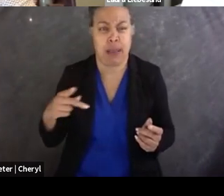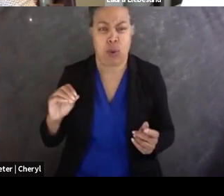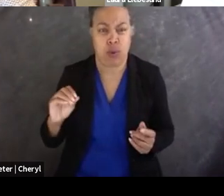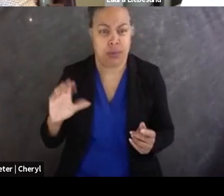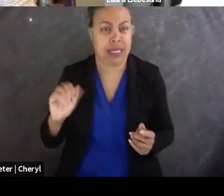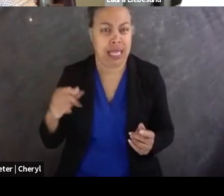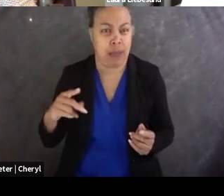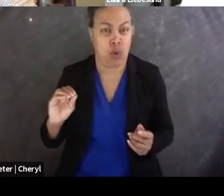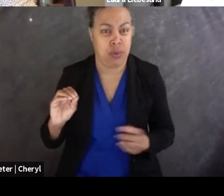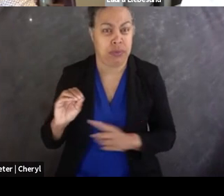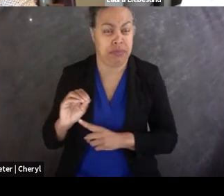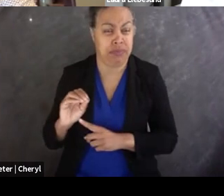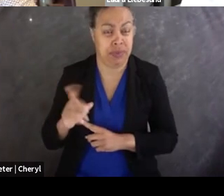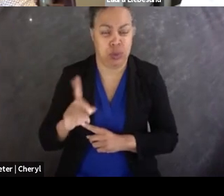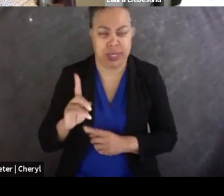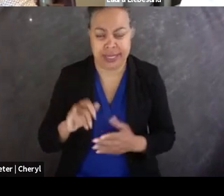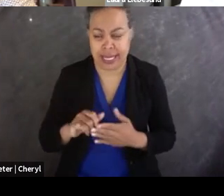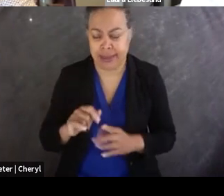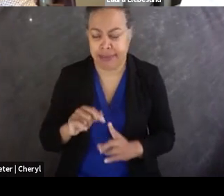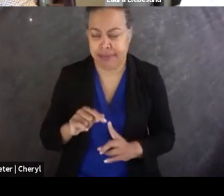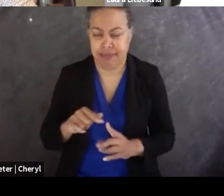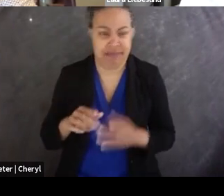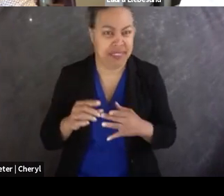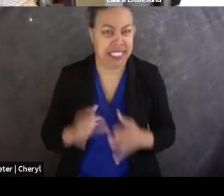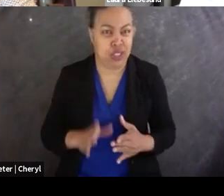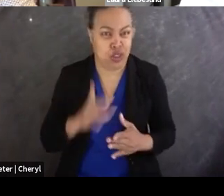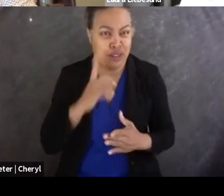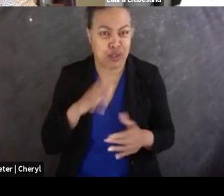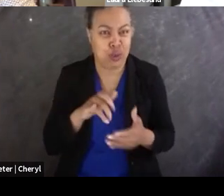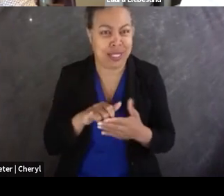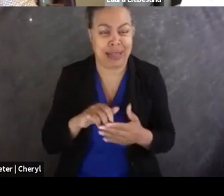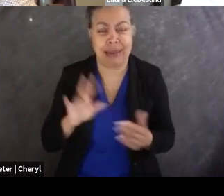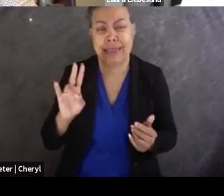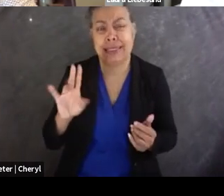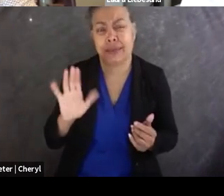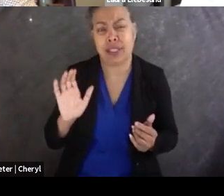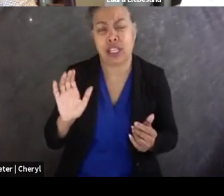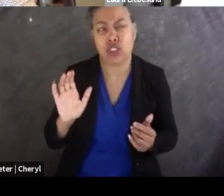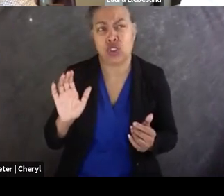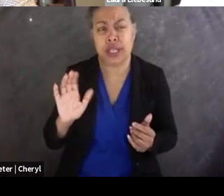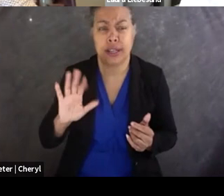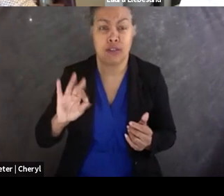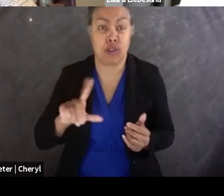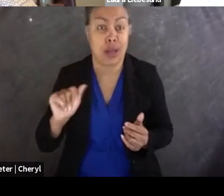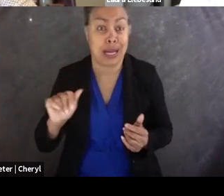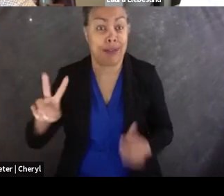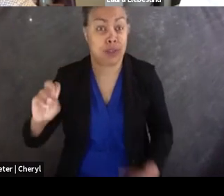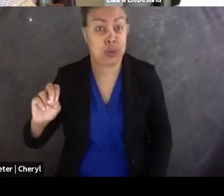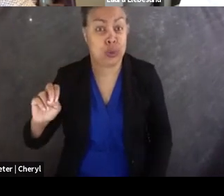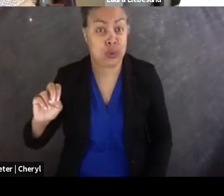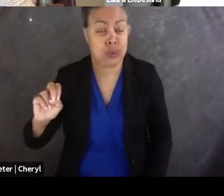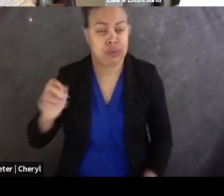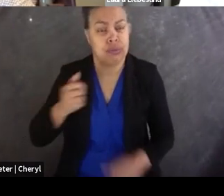is on the front, on the 700 block of Florida Avenue, an